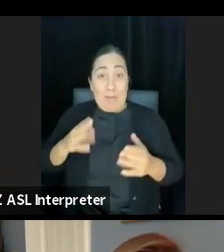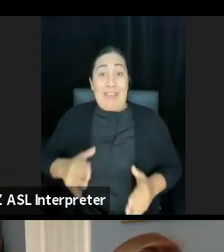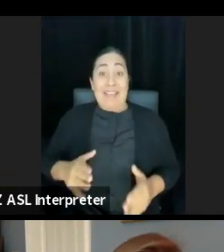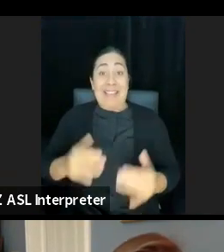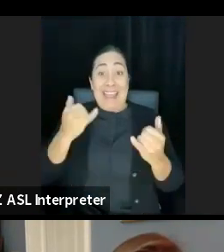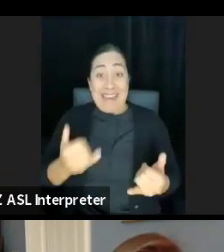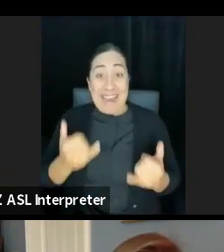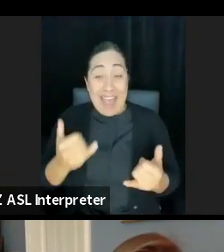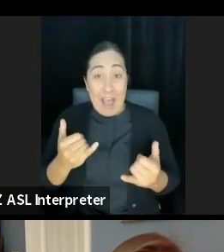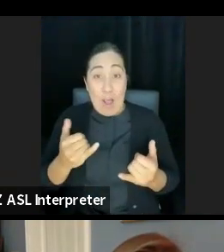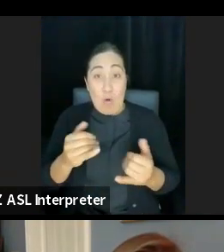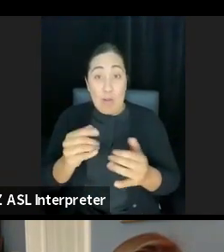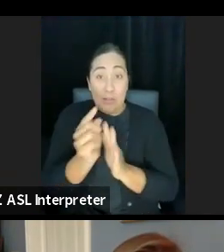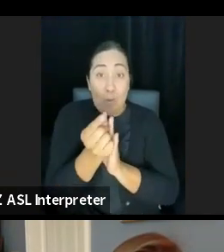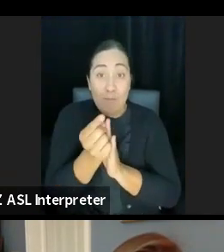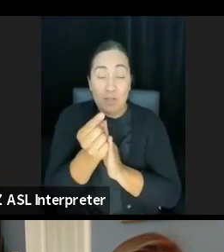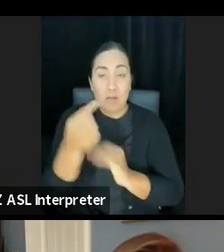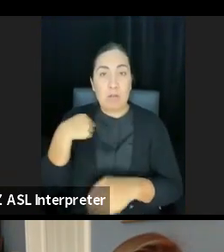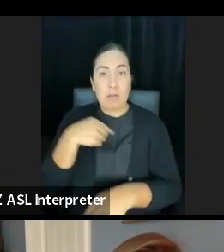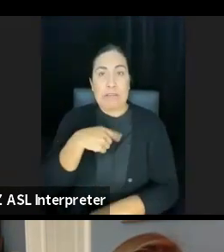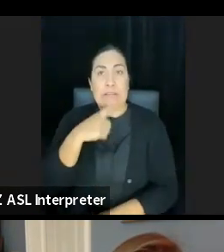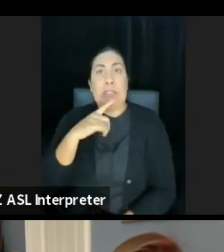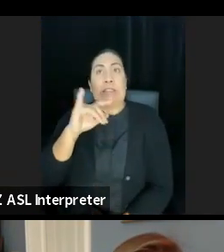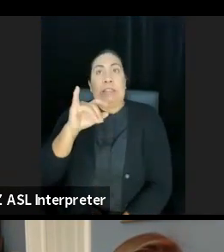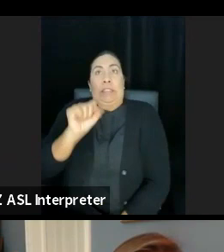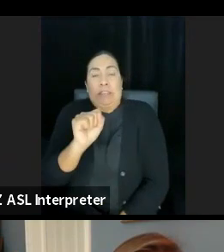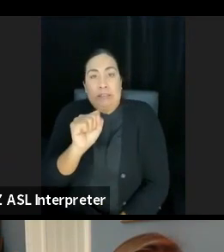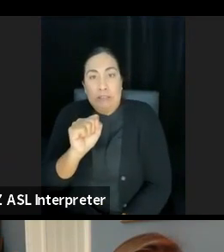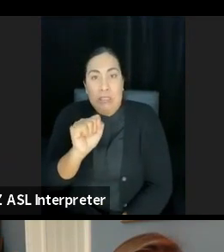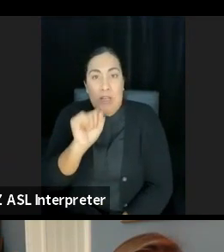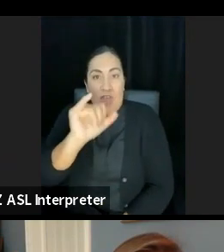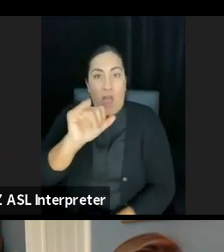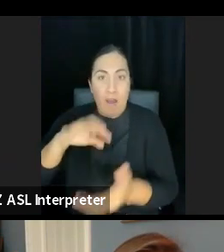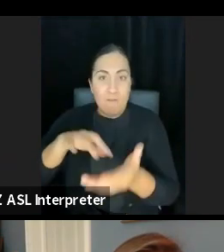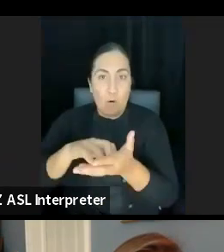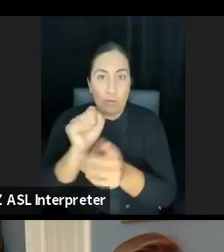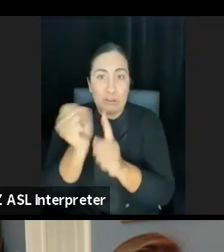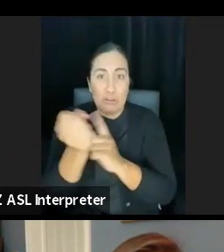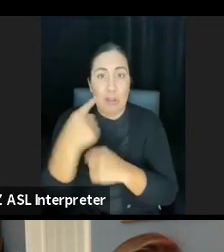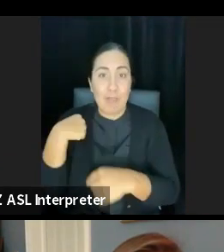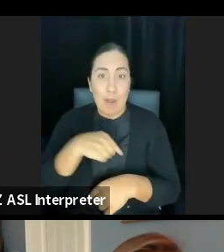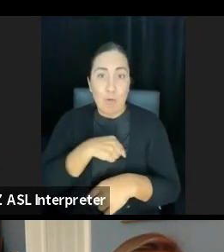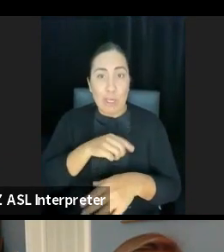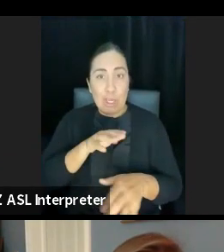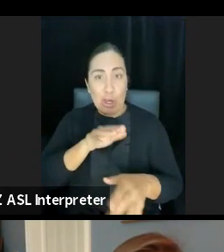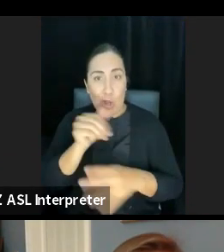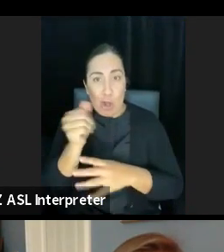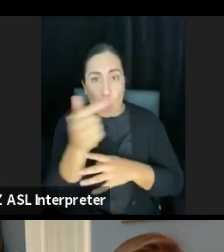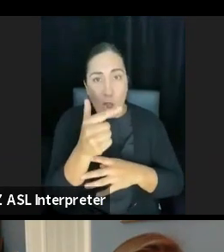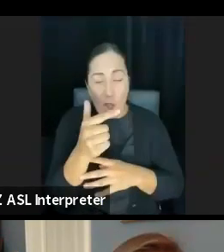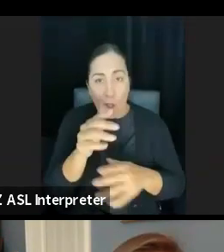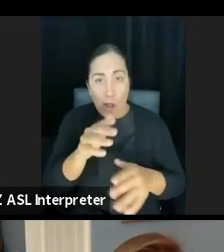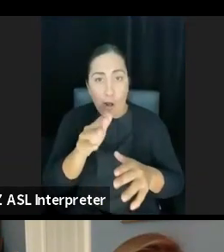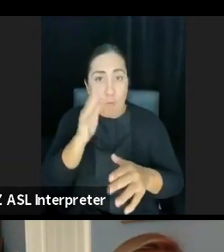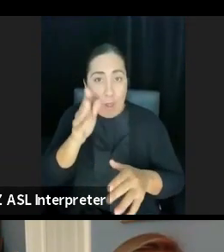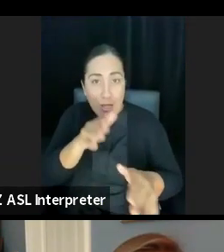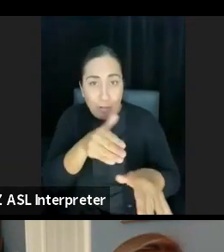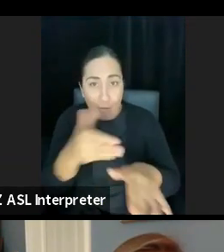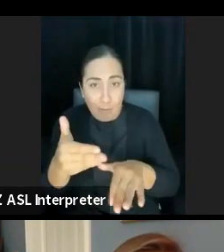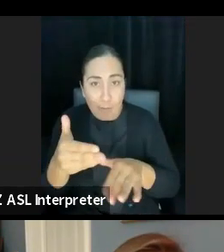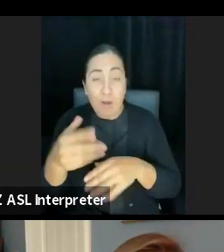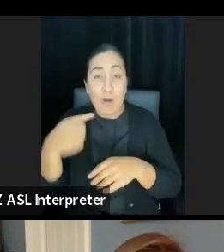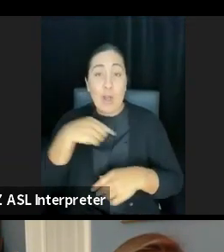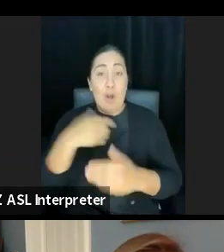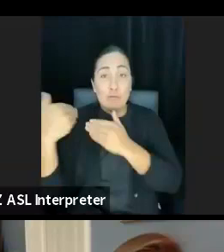that vulnerability, to the fact that we are mortal, and the fact that we are responsible not just for our own health, but